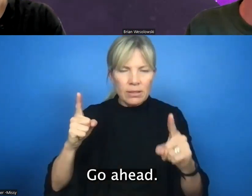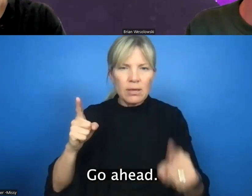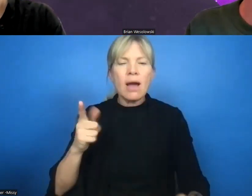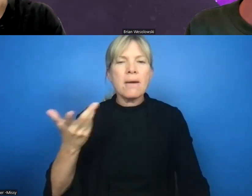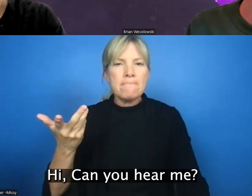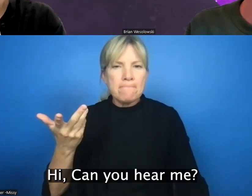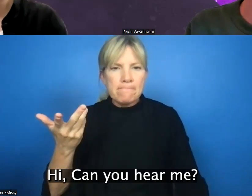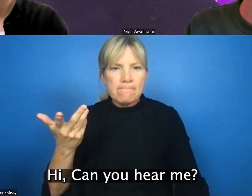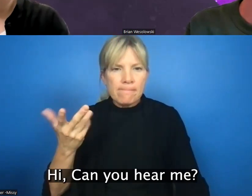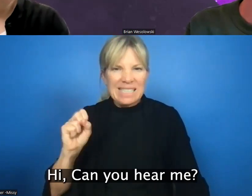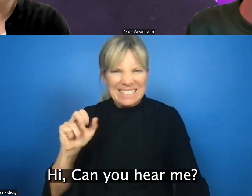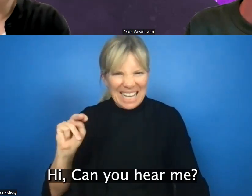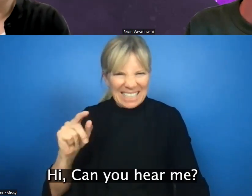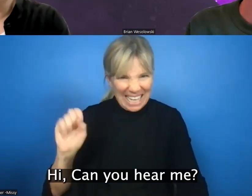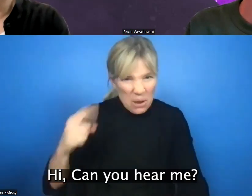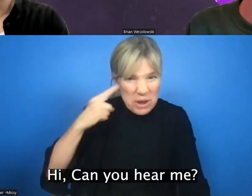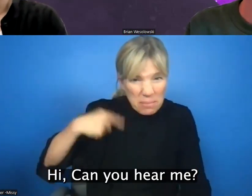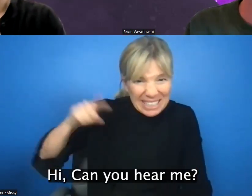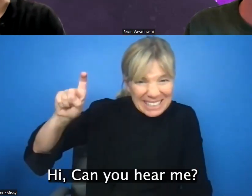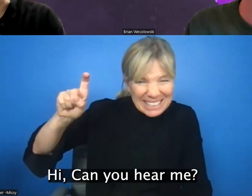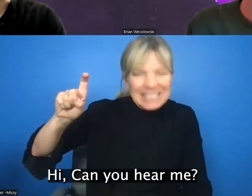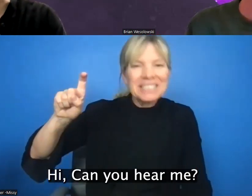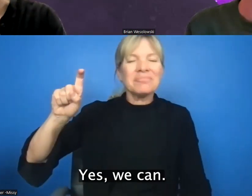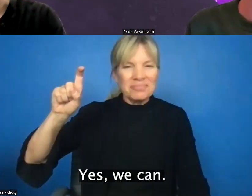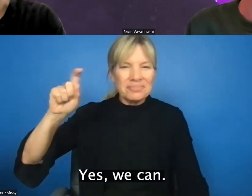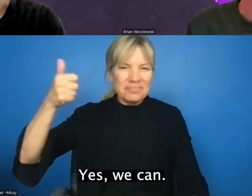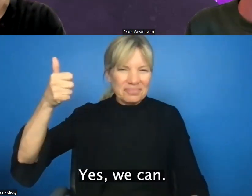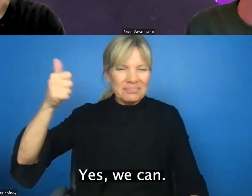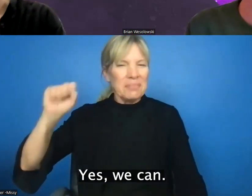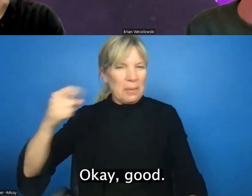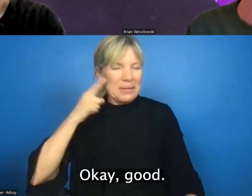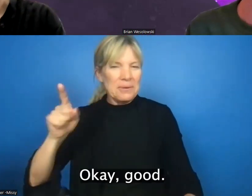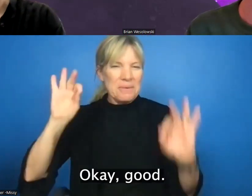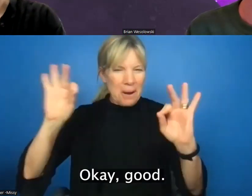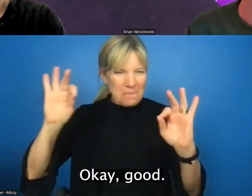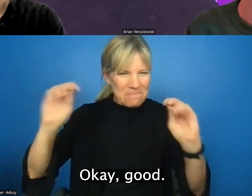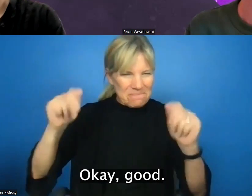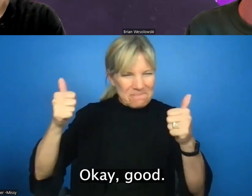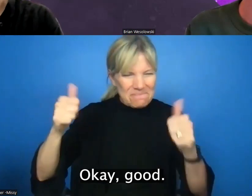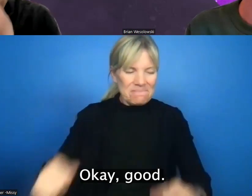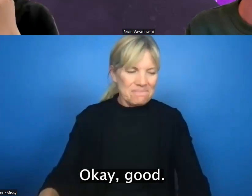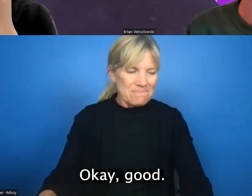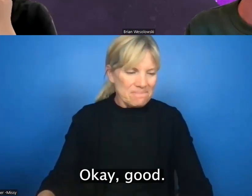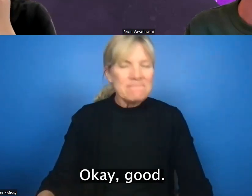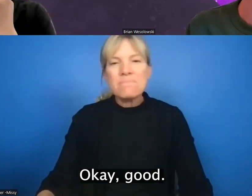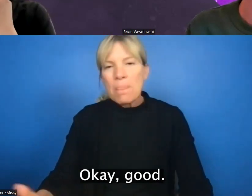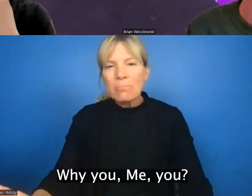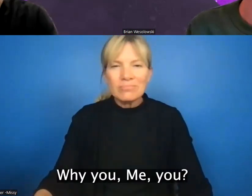ahead. Hi, can you hear me? Yes, we can. Okay, good.